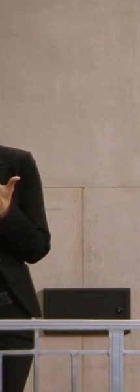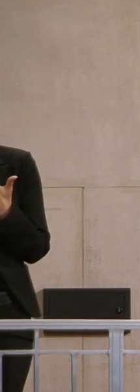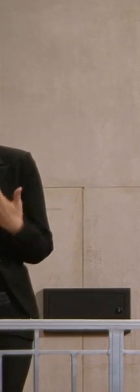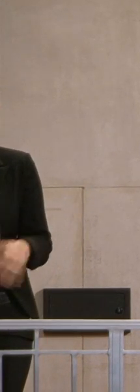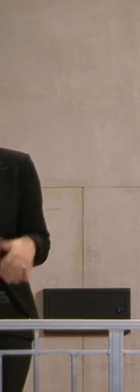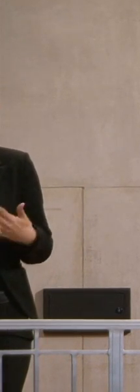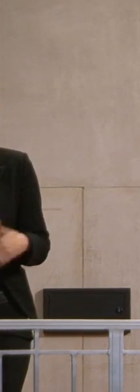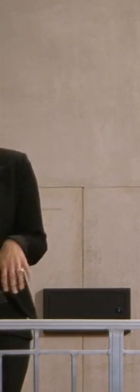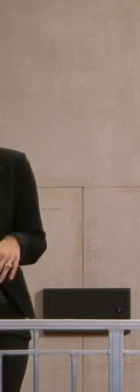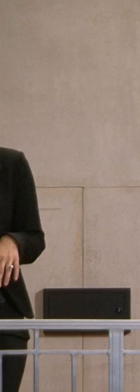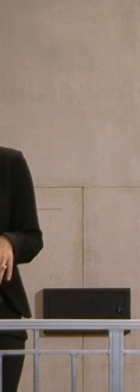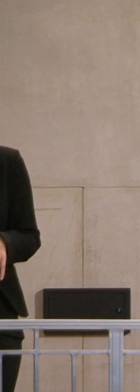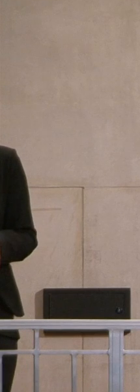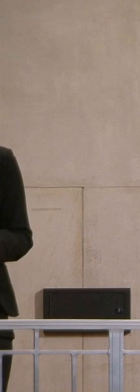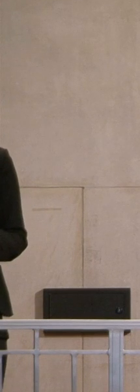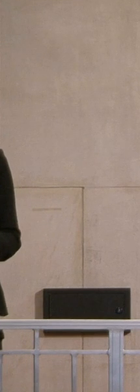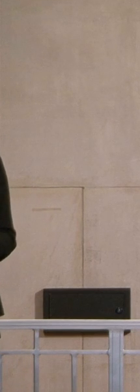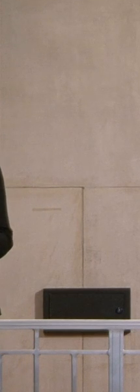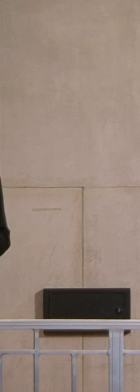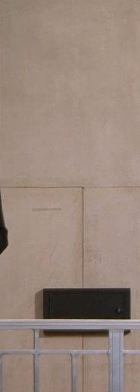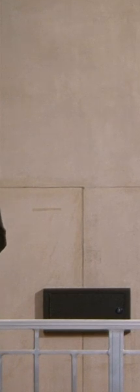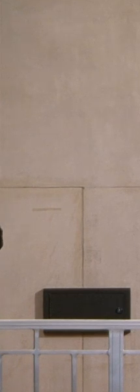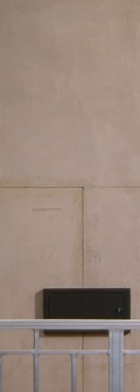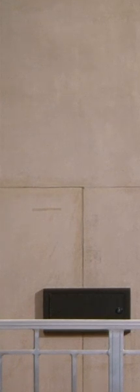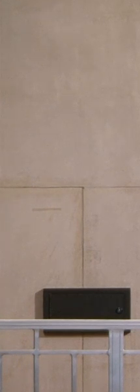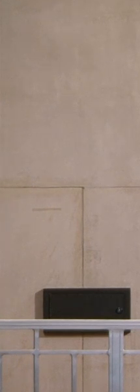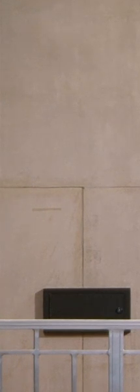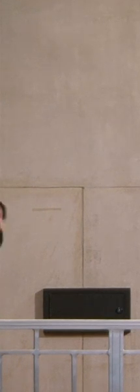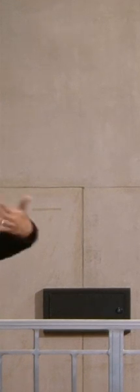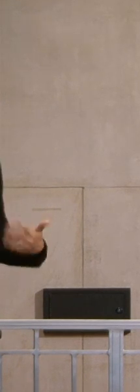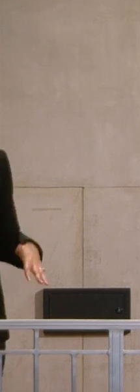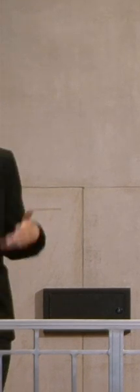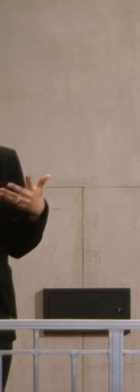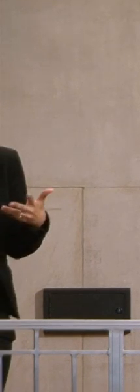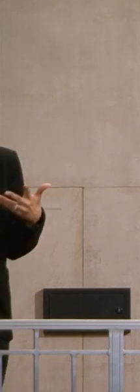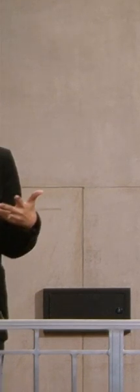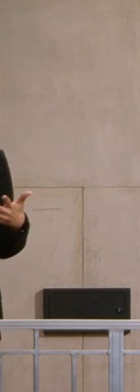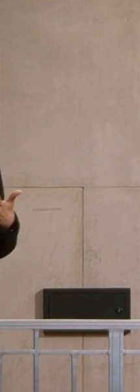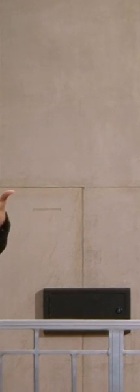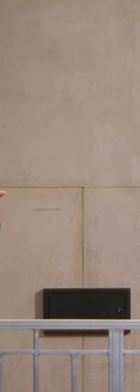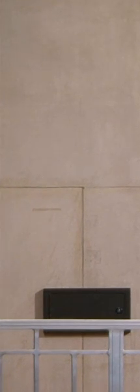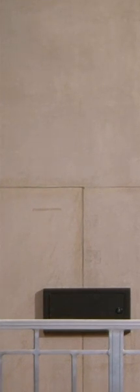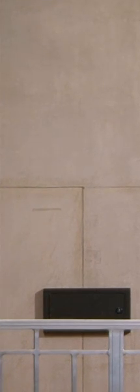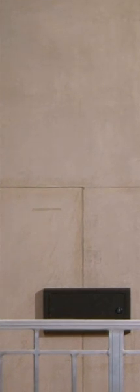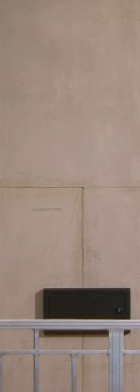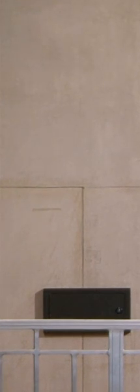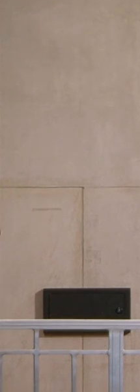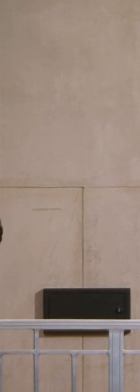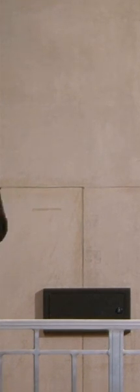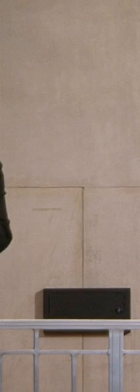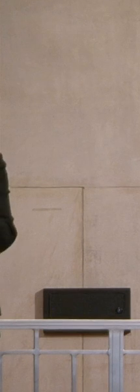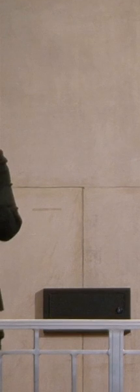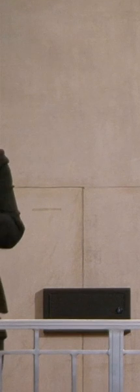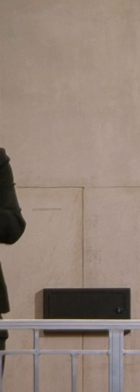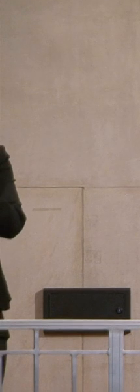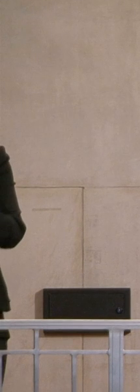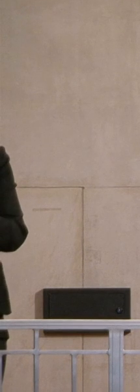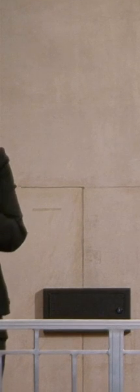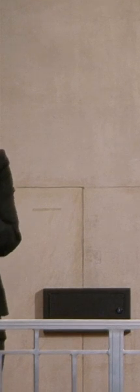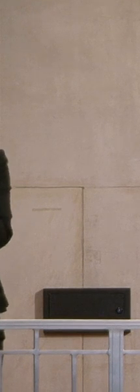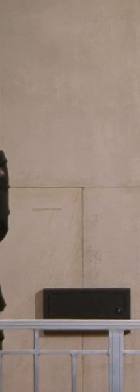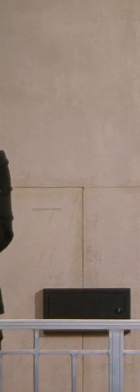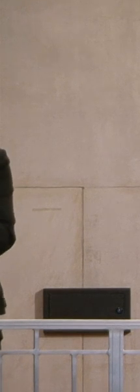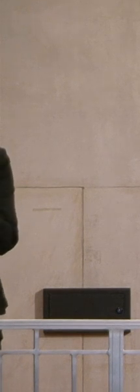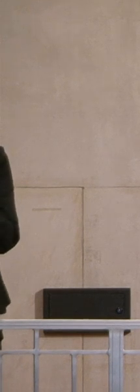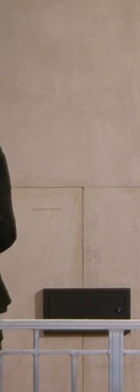so disorienting, just in the relentless belittling of our lives in the crudest possible